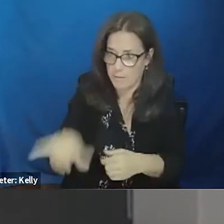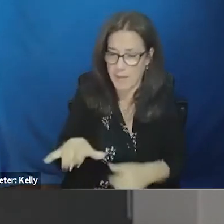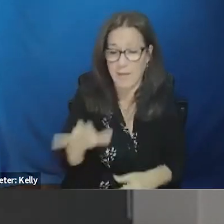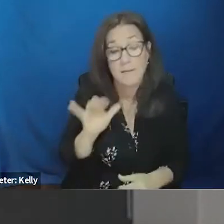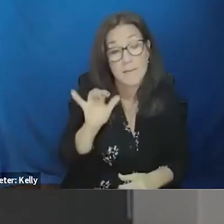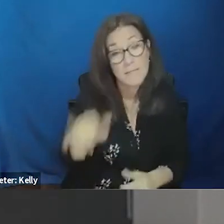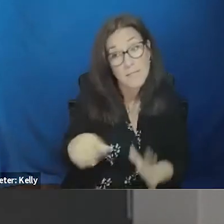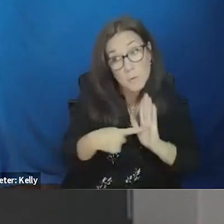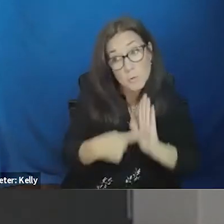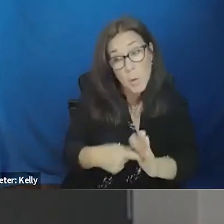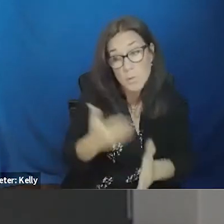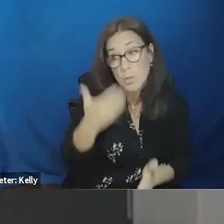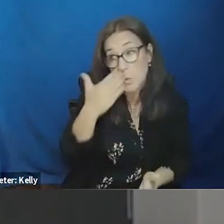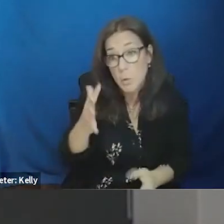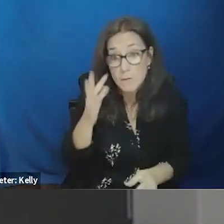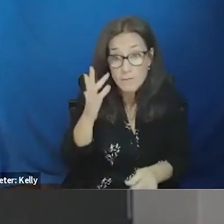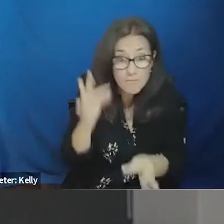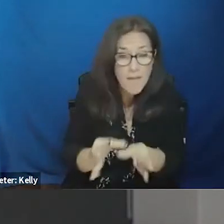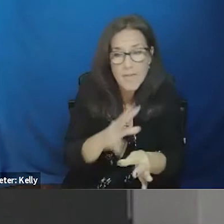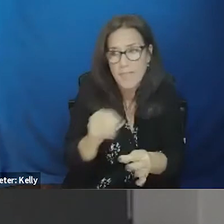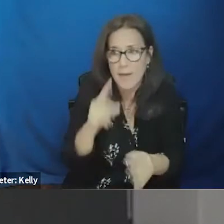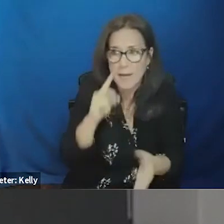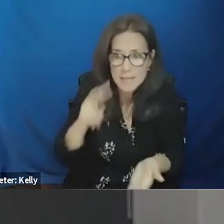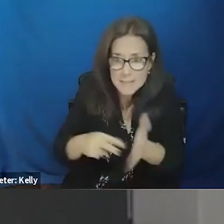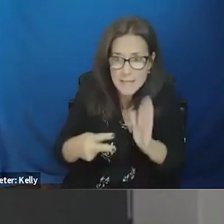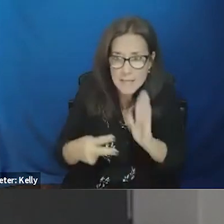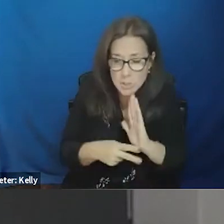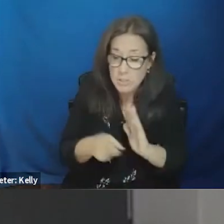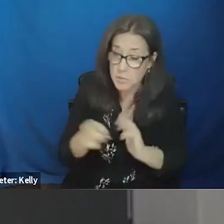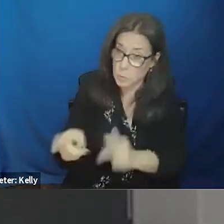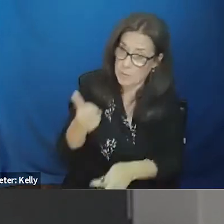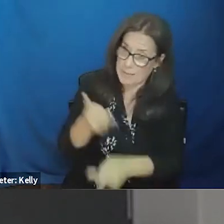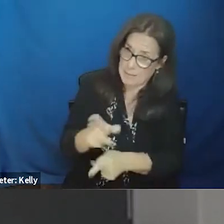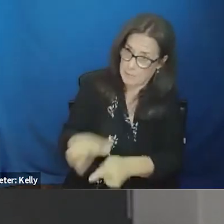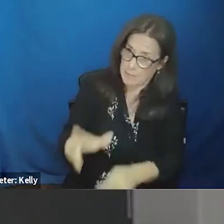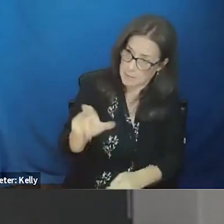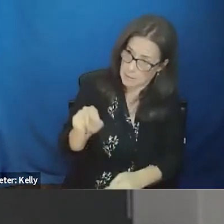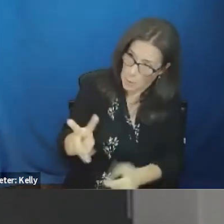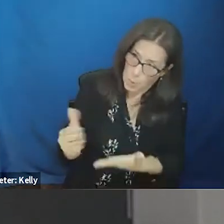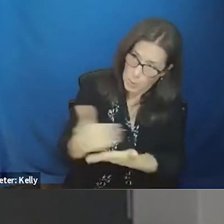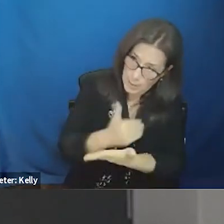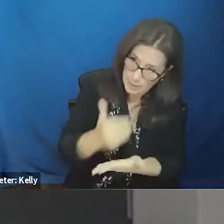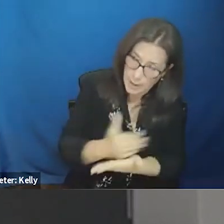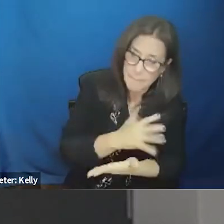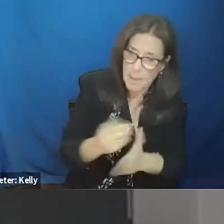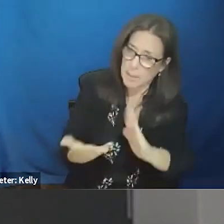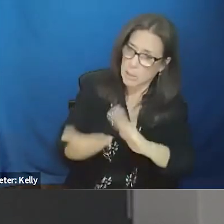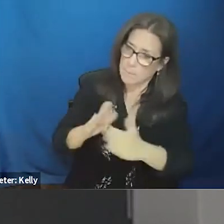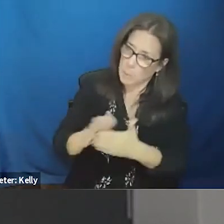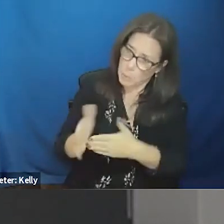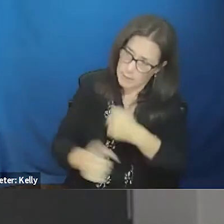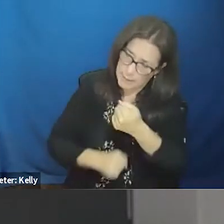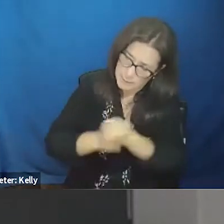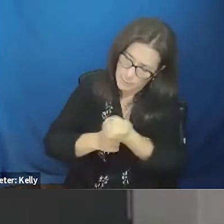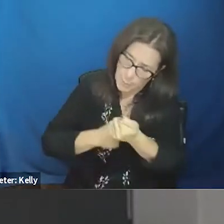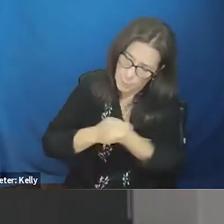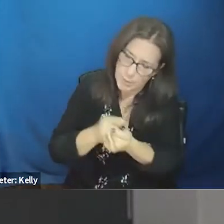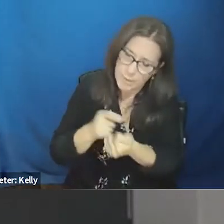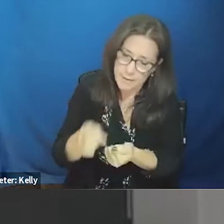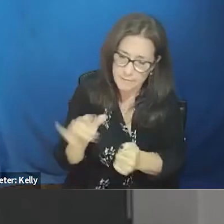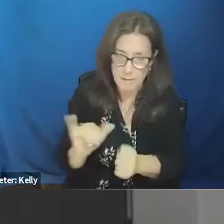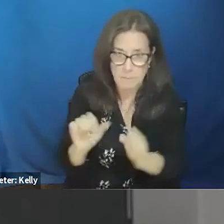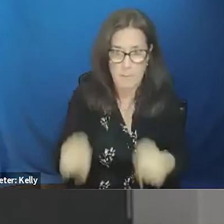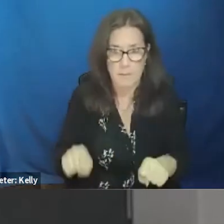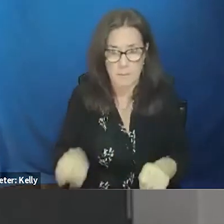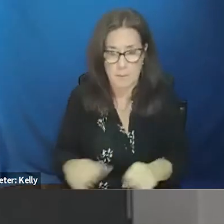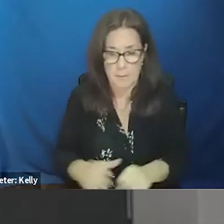faith intentions to keep this as low income and community based as possible. But really